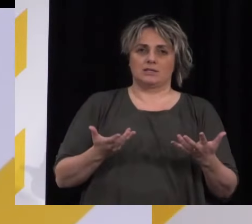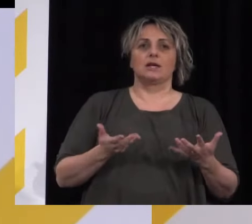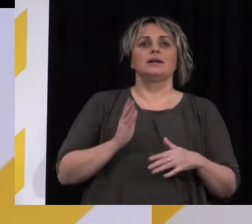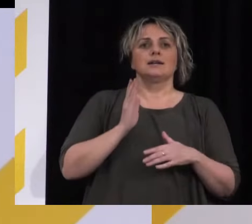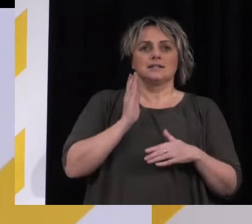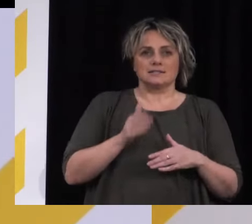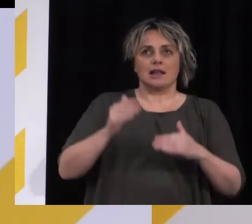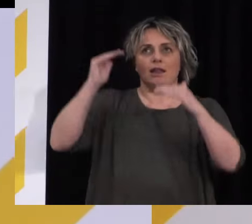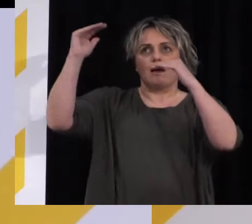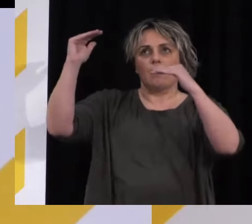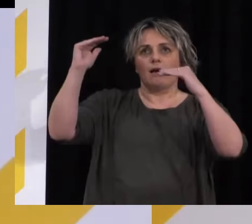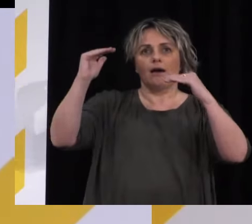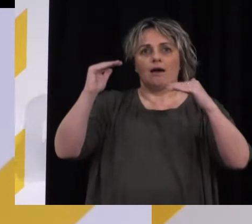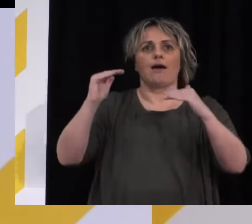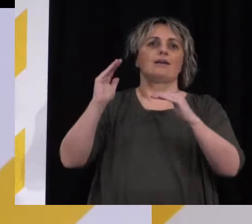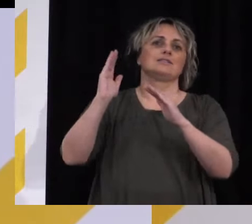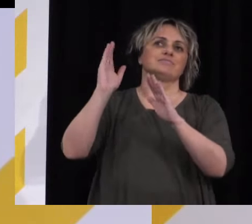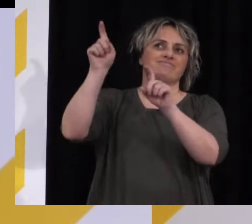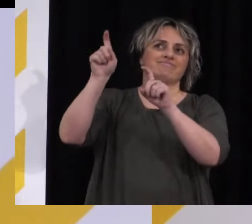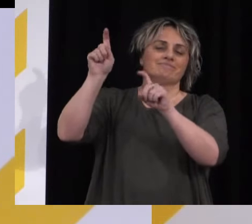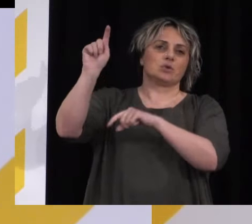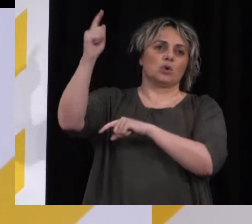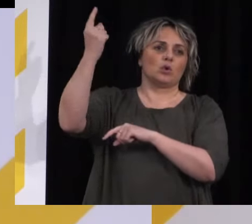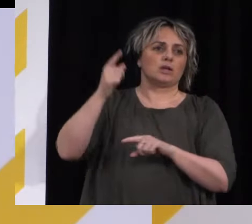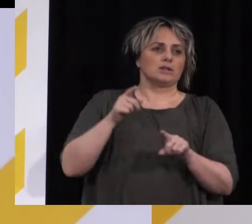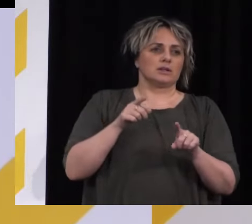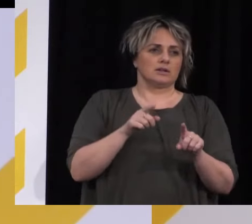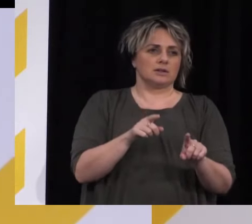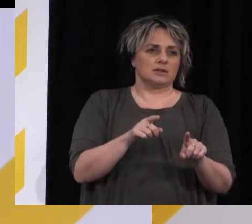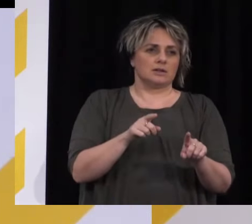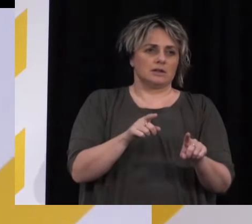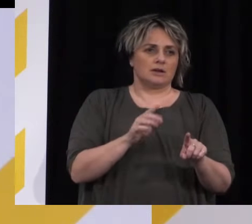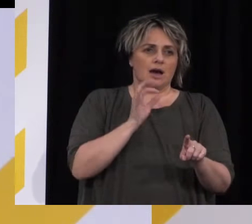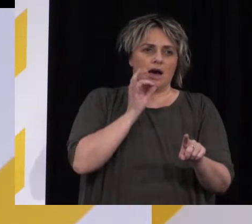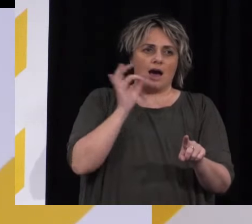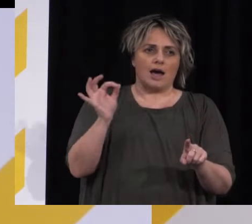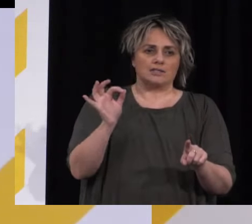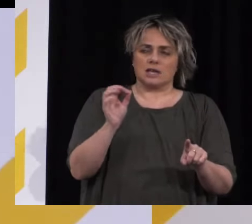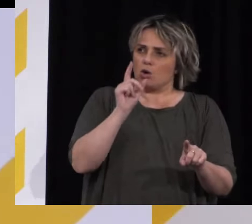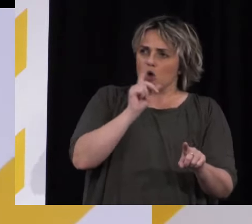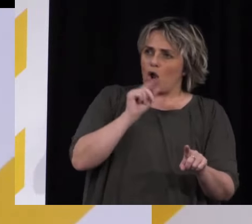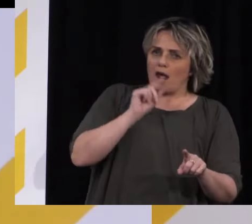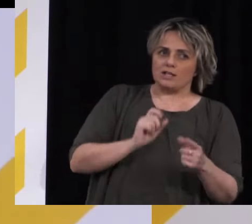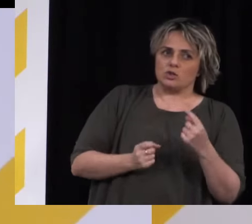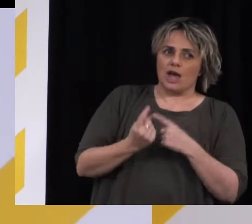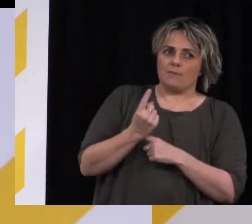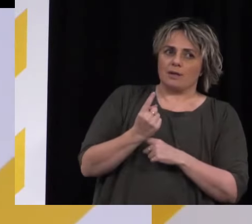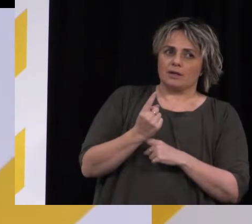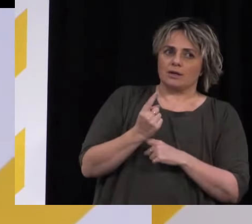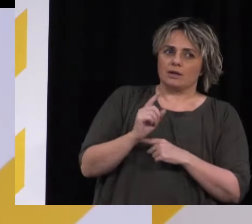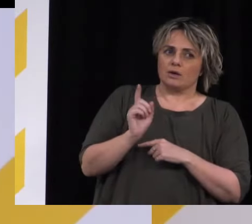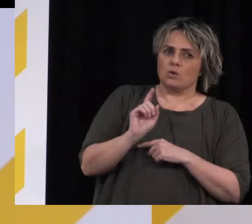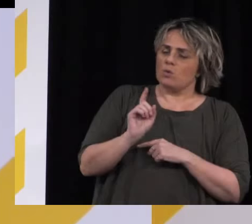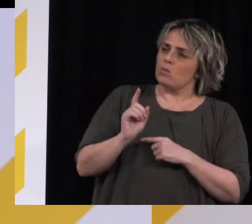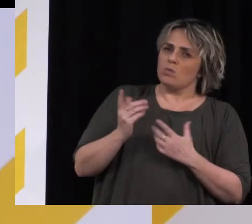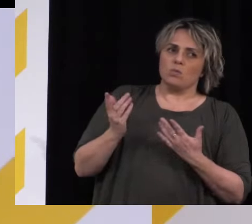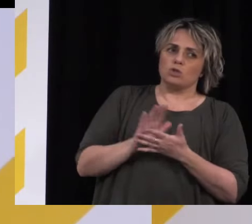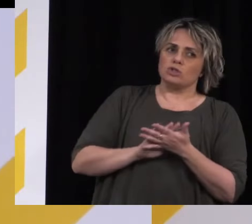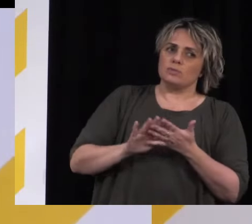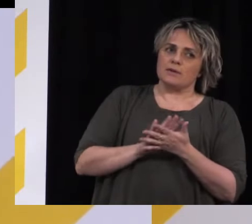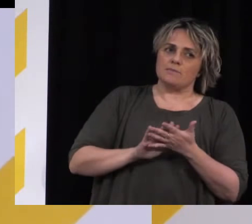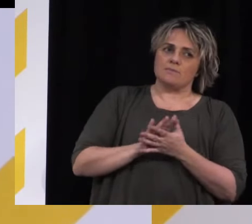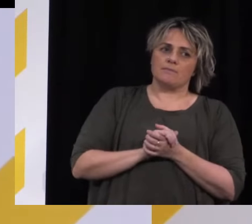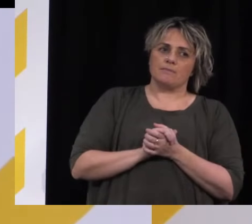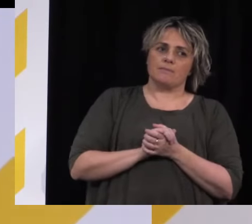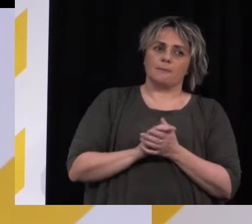through restrictions in Auckland. It's unlikely to. You're not likely to do that. Not likely to. The roadmap, sort of like, here it is, this is what we're doing,